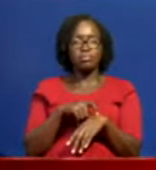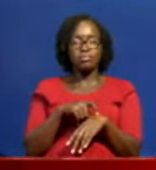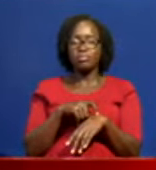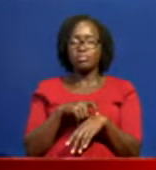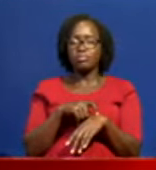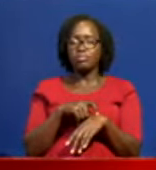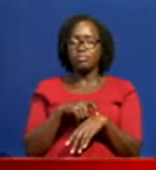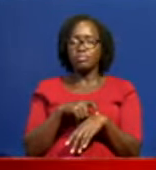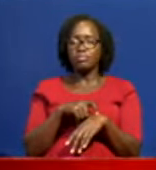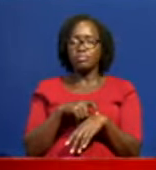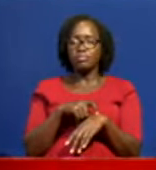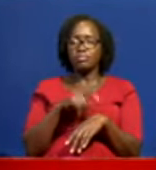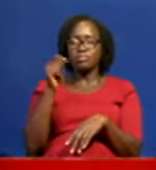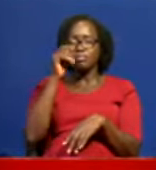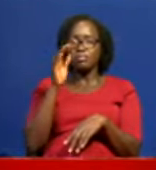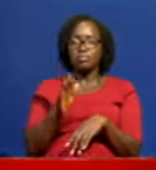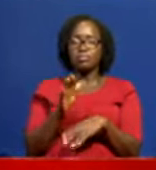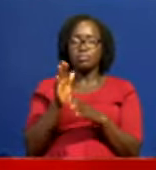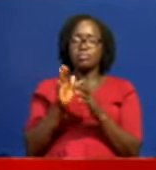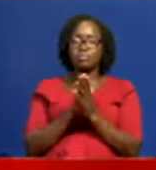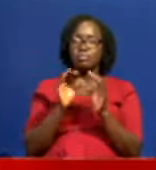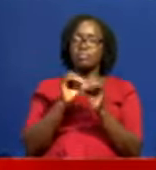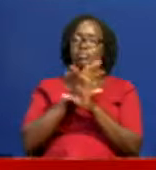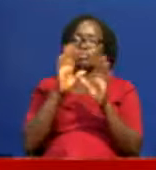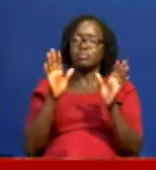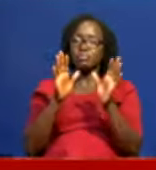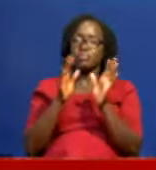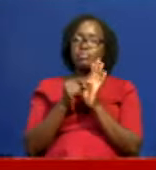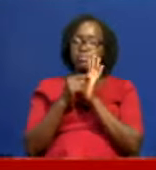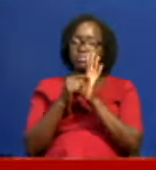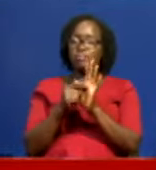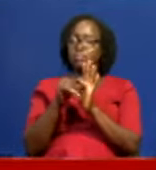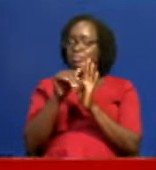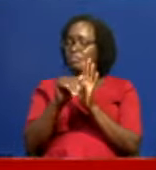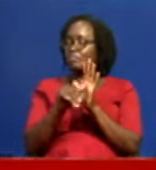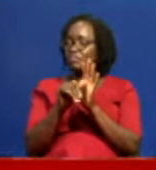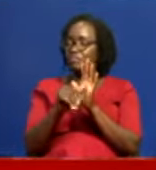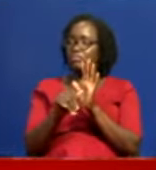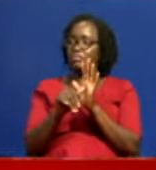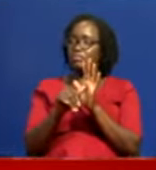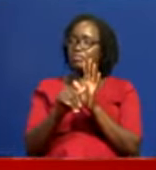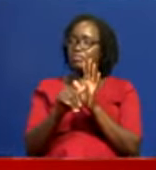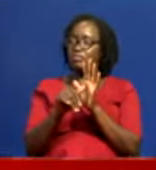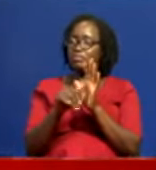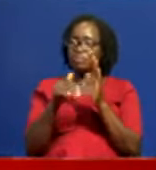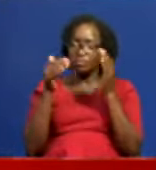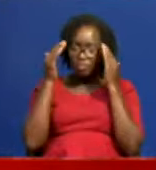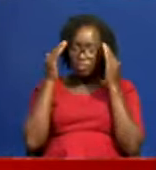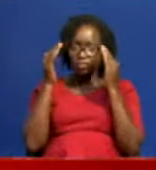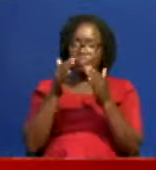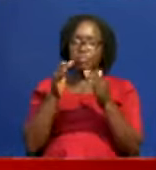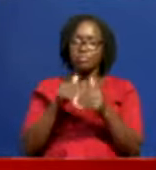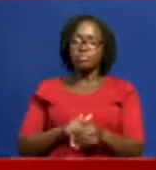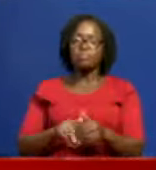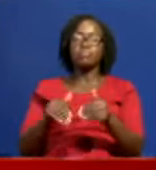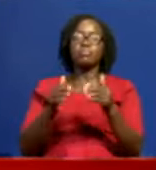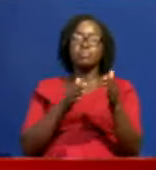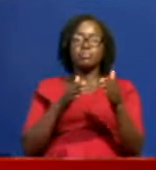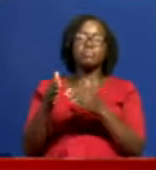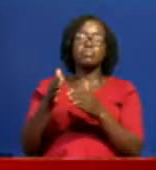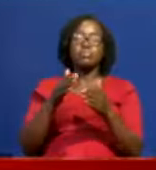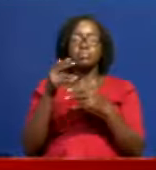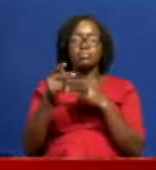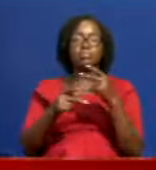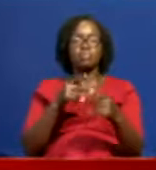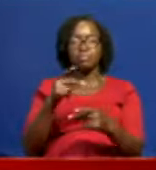again, Kenyans have clearly and manifestly demonstrated their devotion to pursuing opportunities for